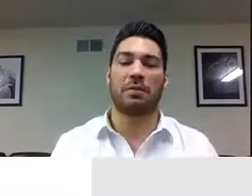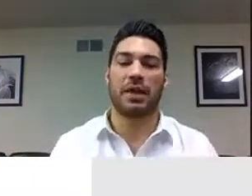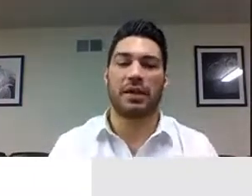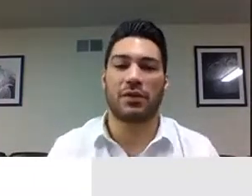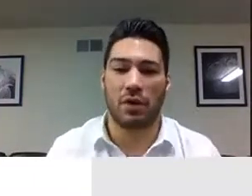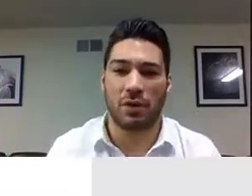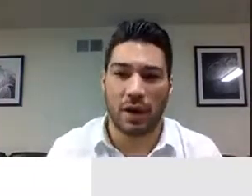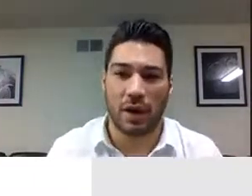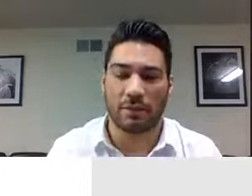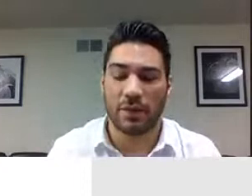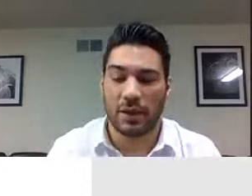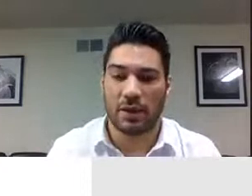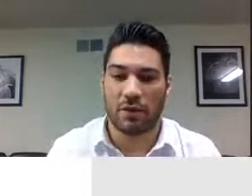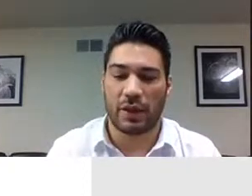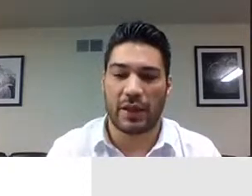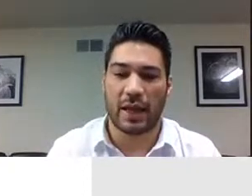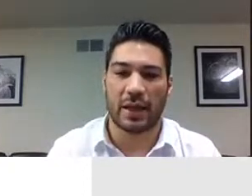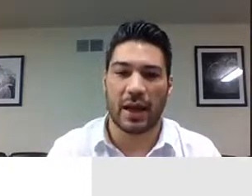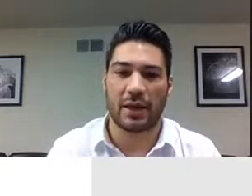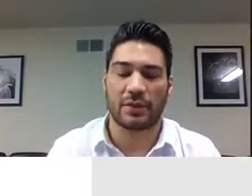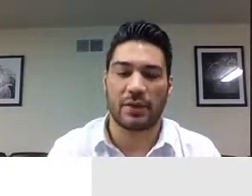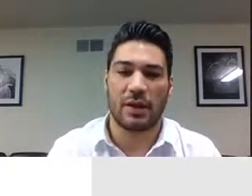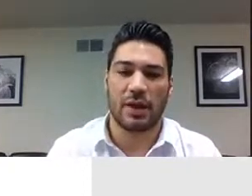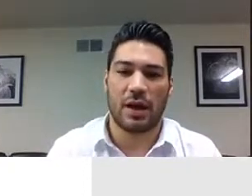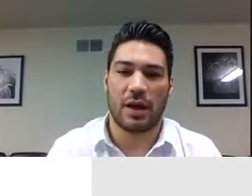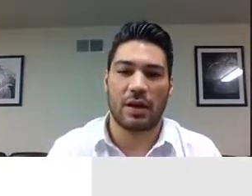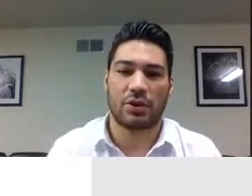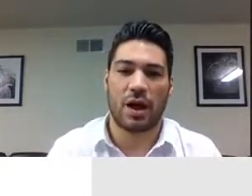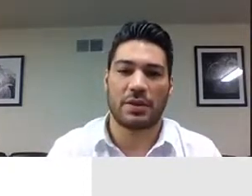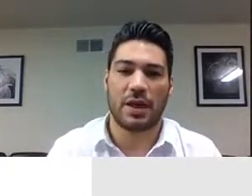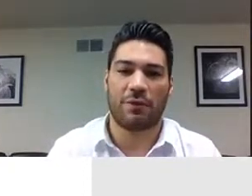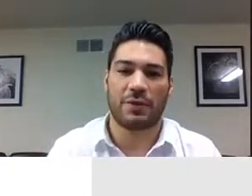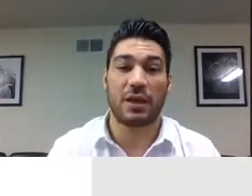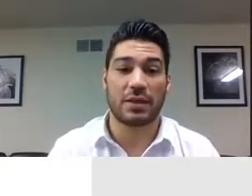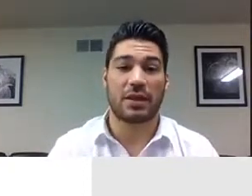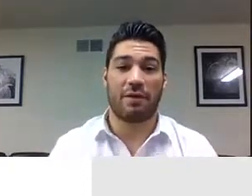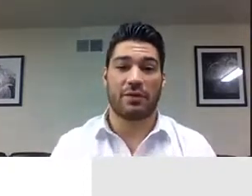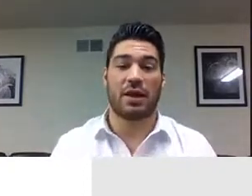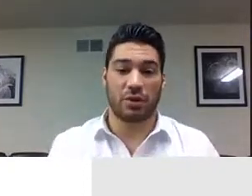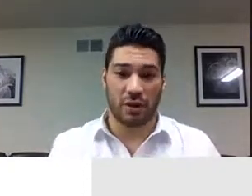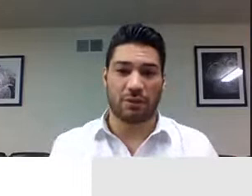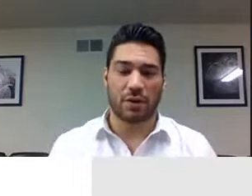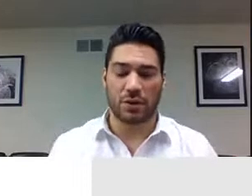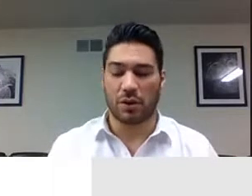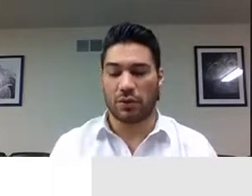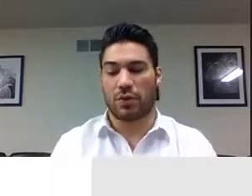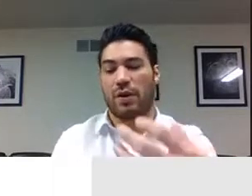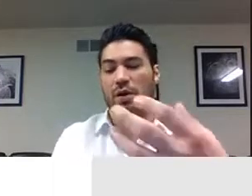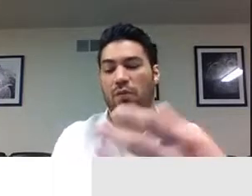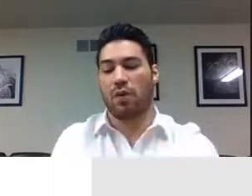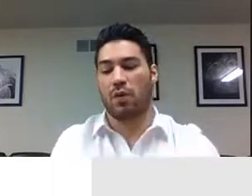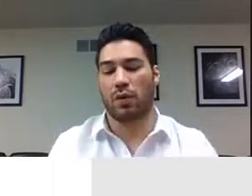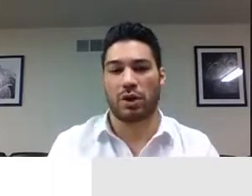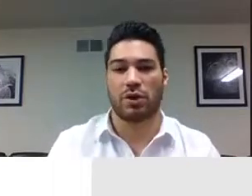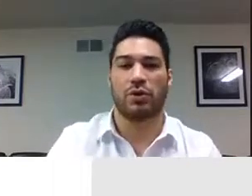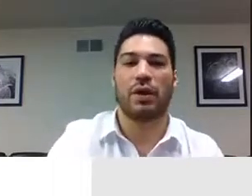we're a committee, so really Kelly and I's job is to help facilitate the conversation and for us all to agree